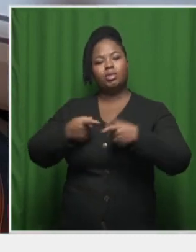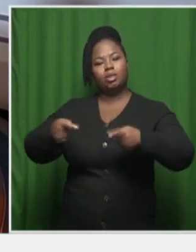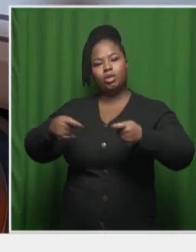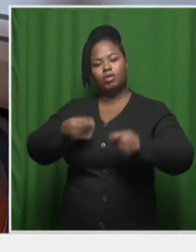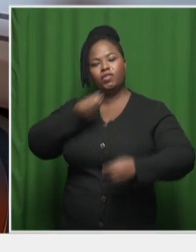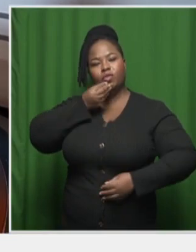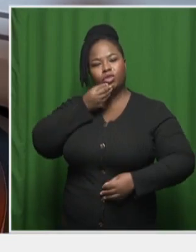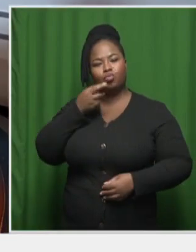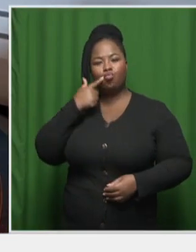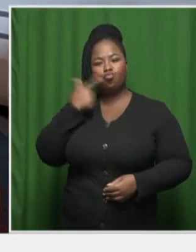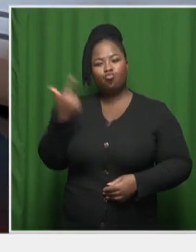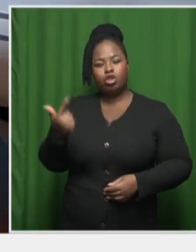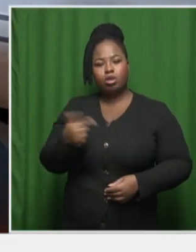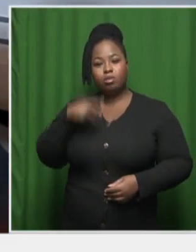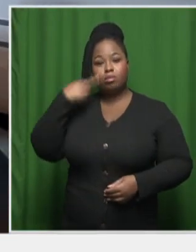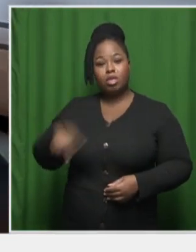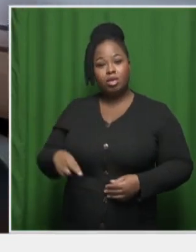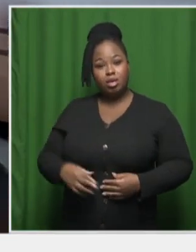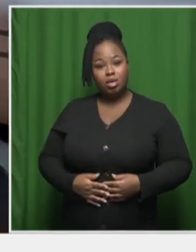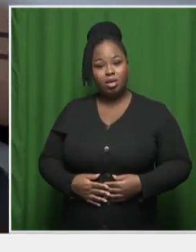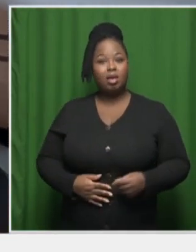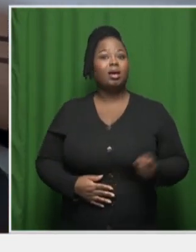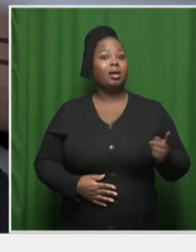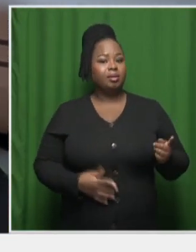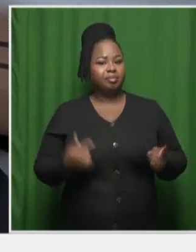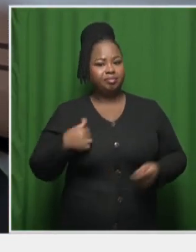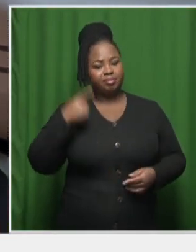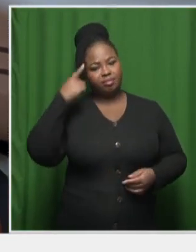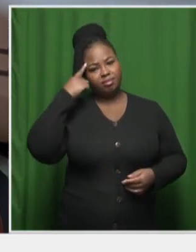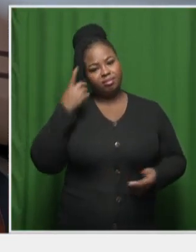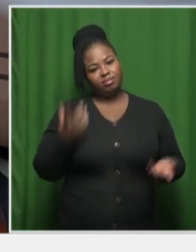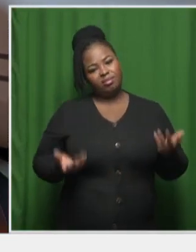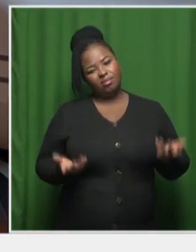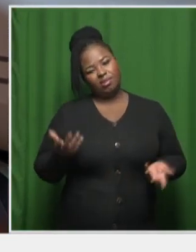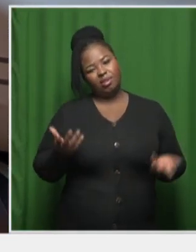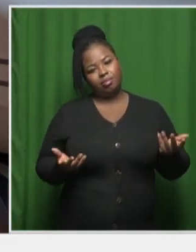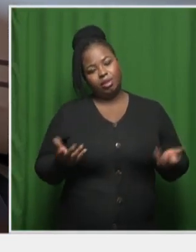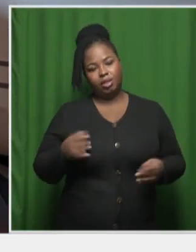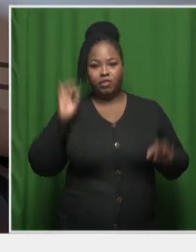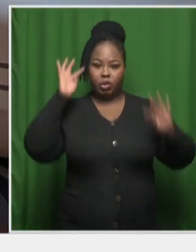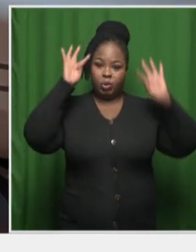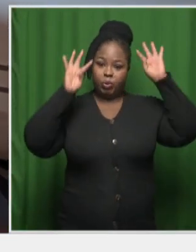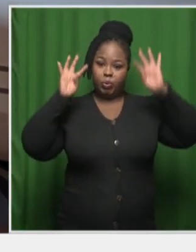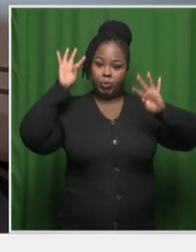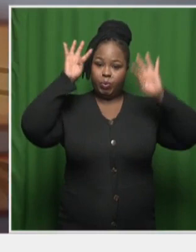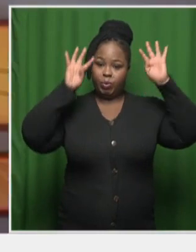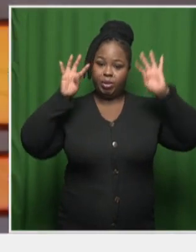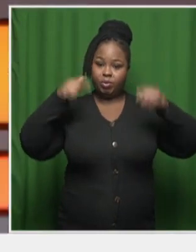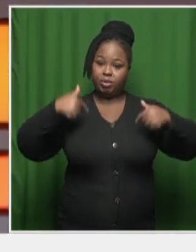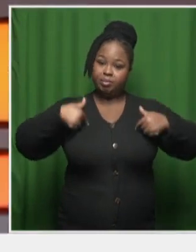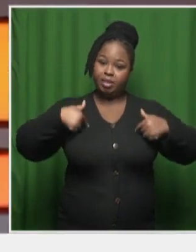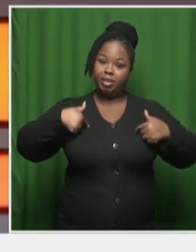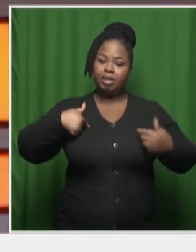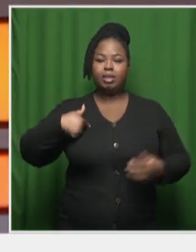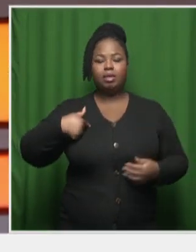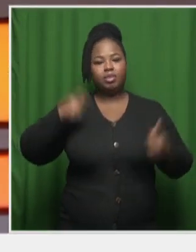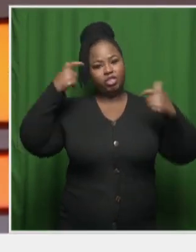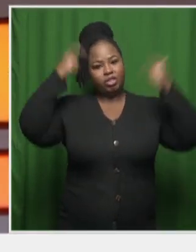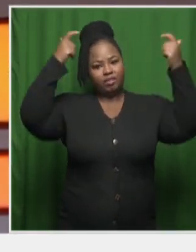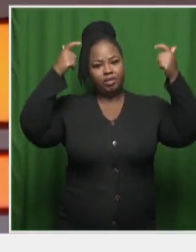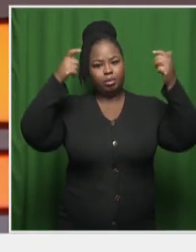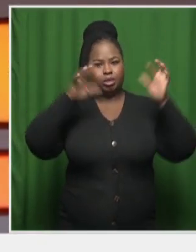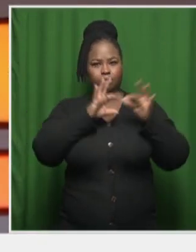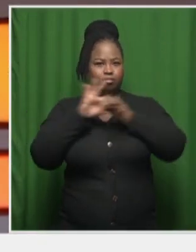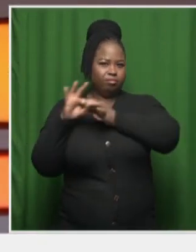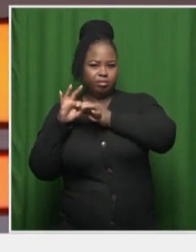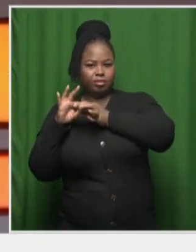also delicious? I think it's maybe I've got the creativity in the kitchen as a chef, but always trying to